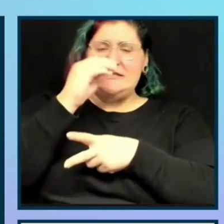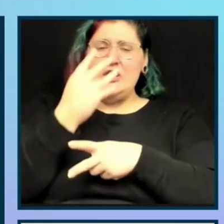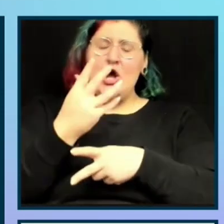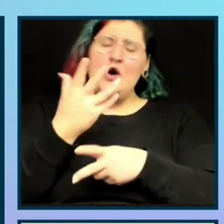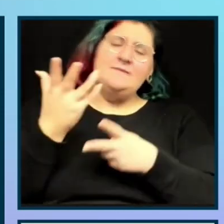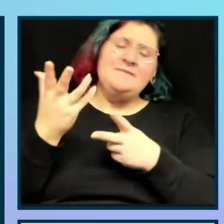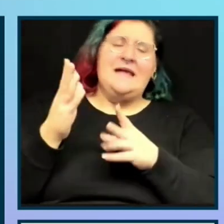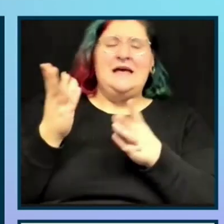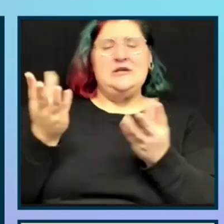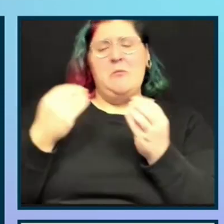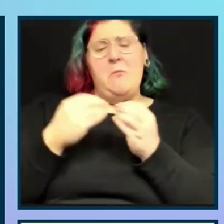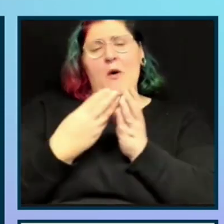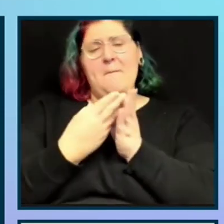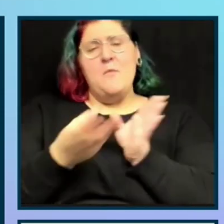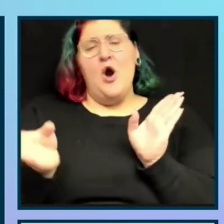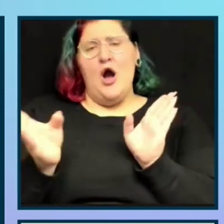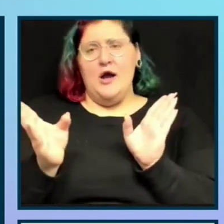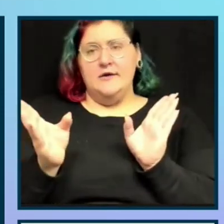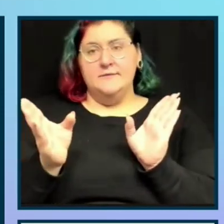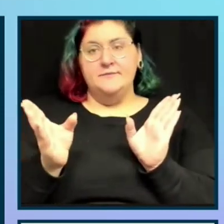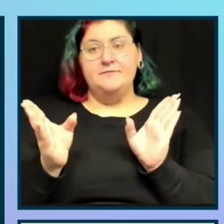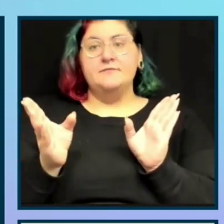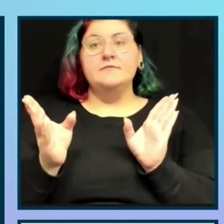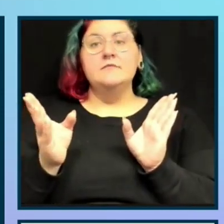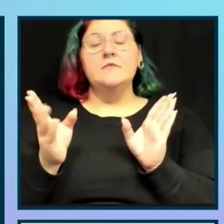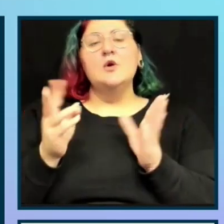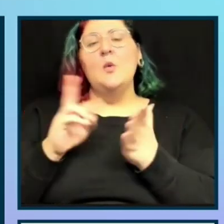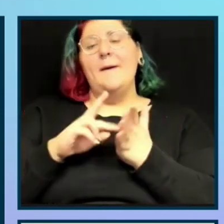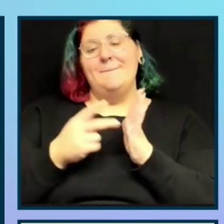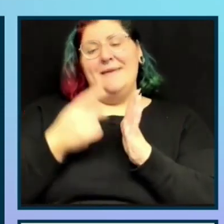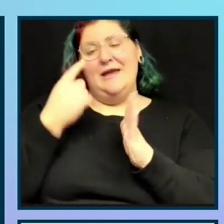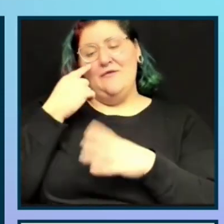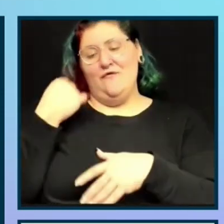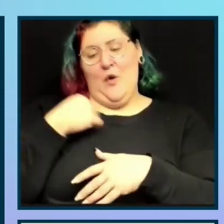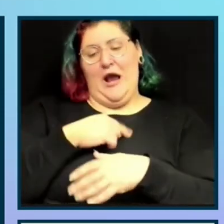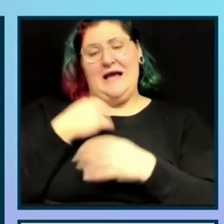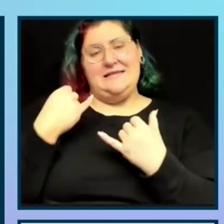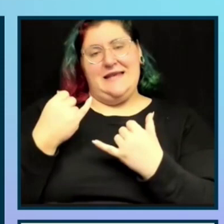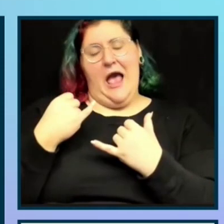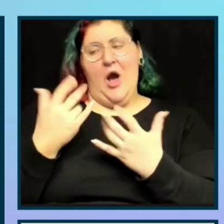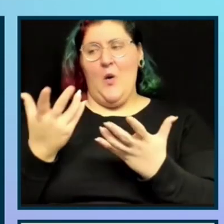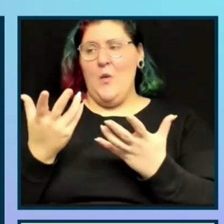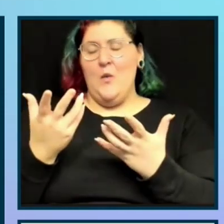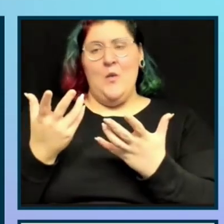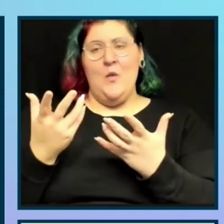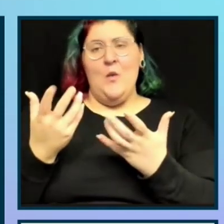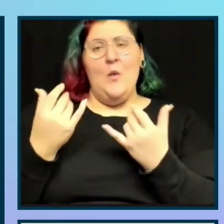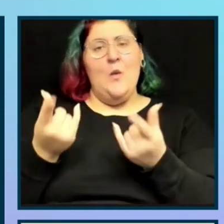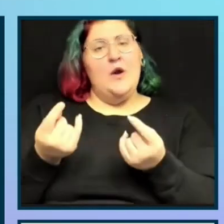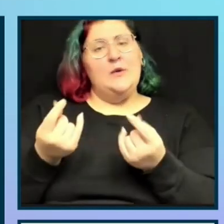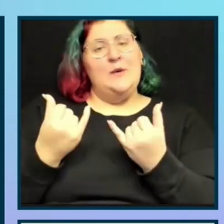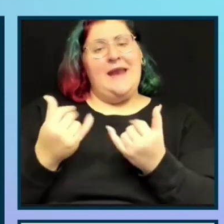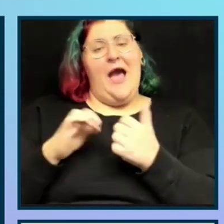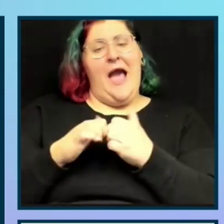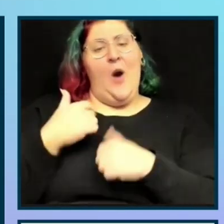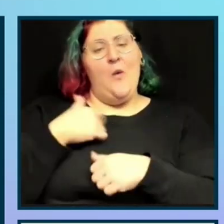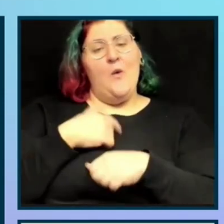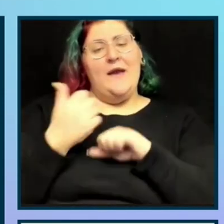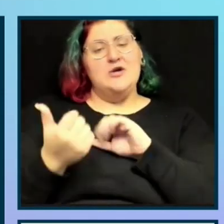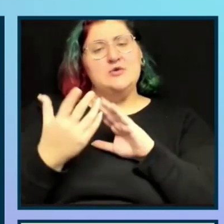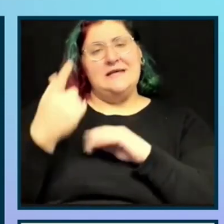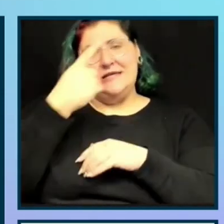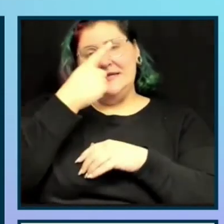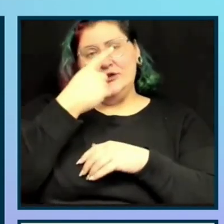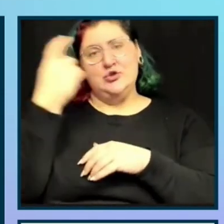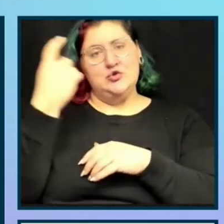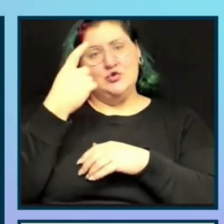So what does this mean for us now in present day? How are we already addressing trigger warnings in spaces?